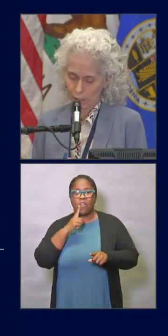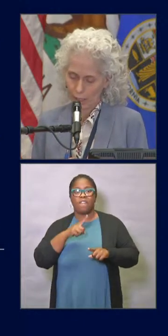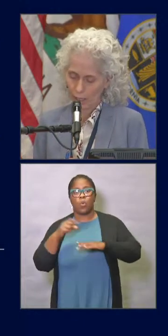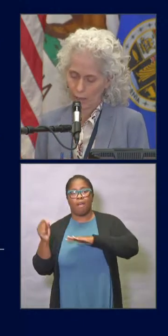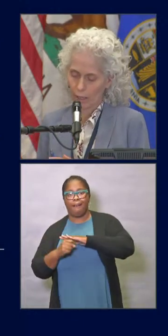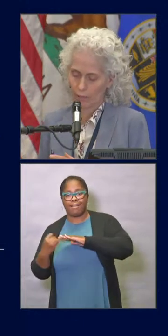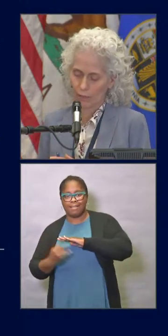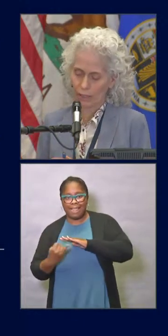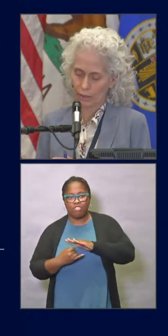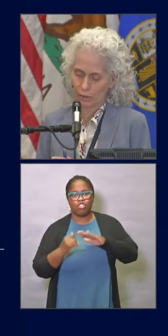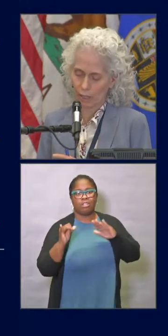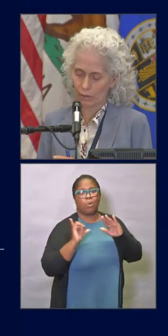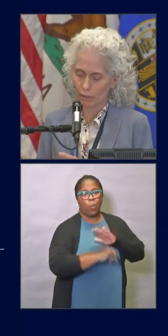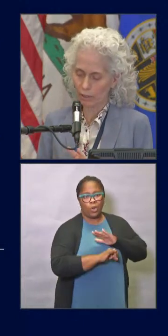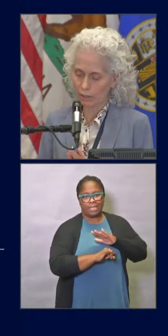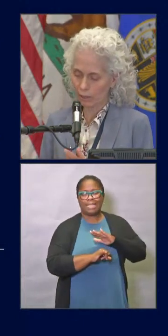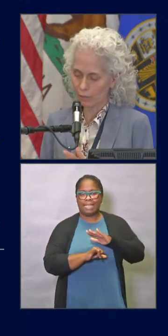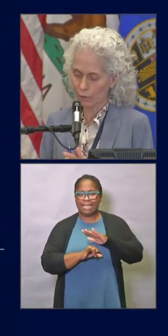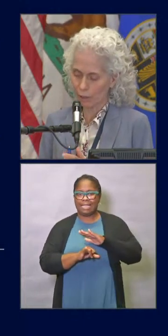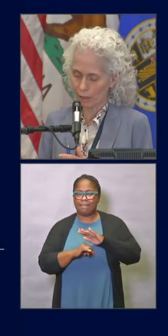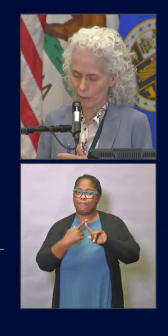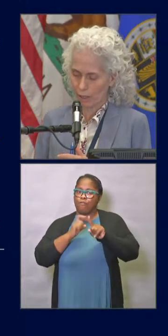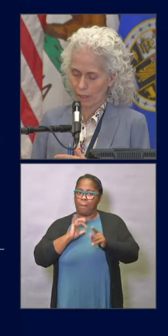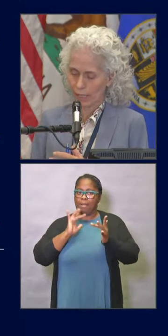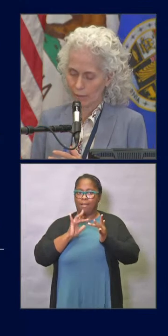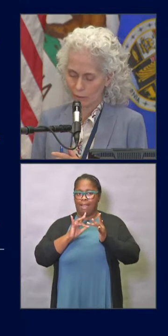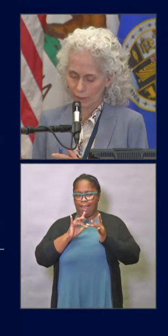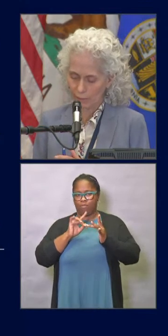efforts. Of these,